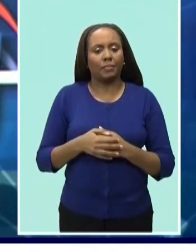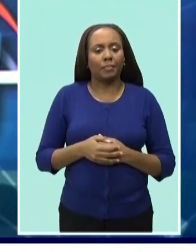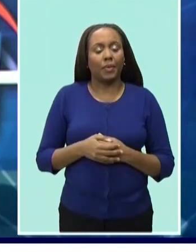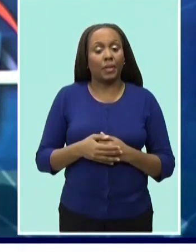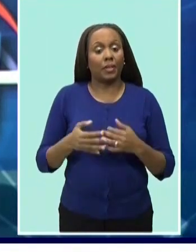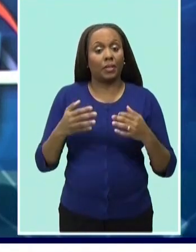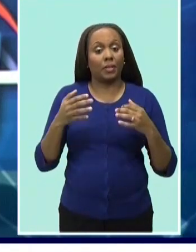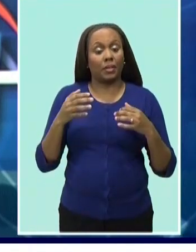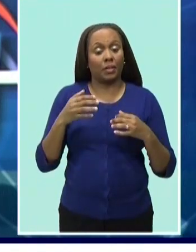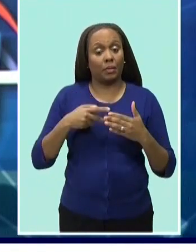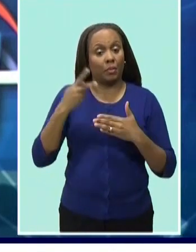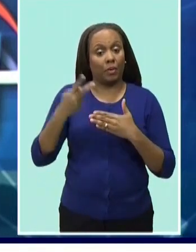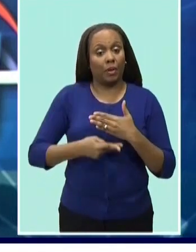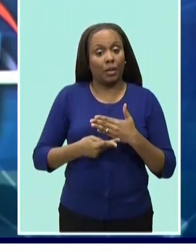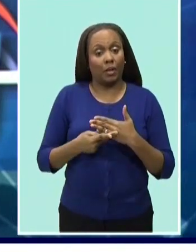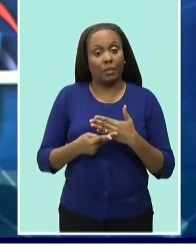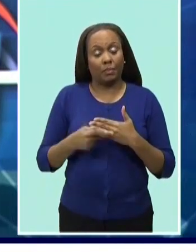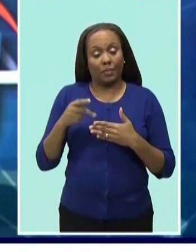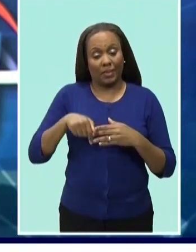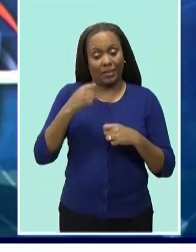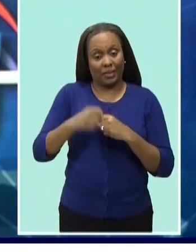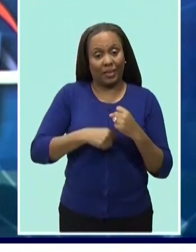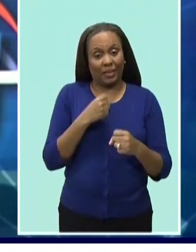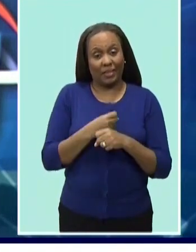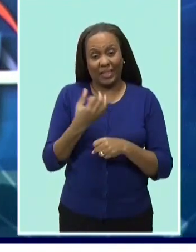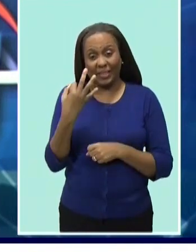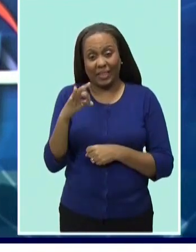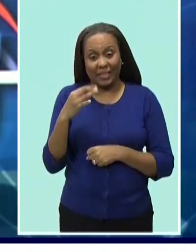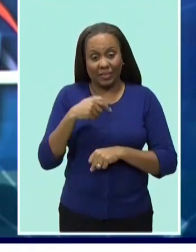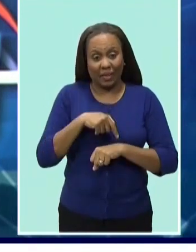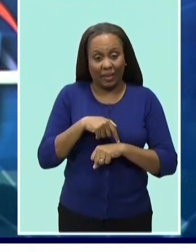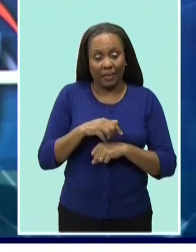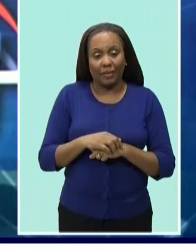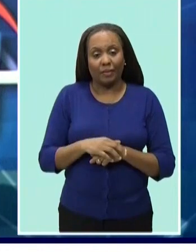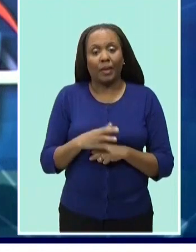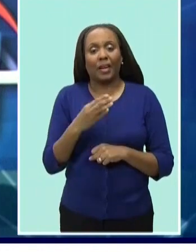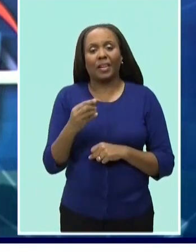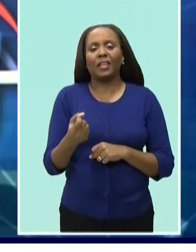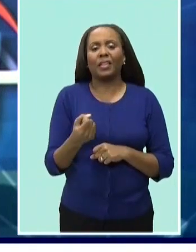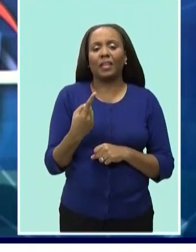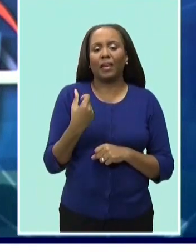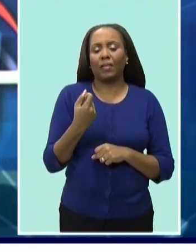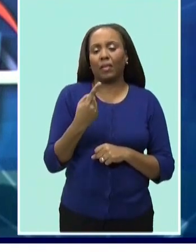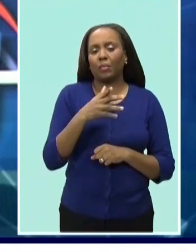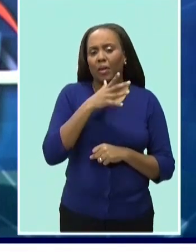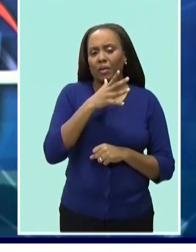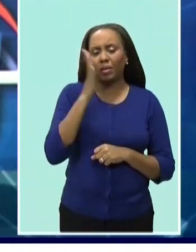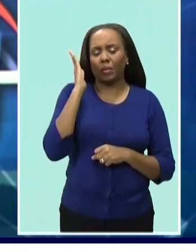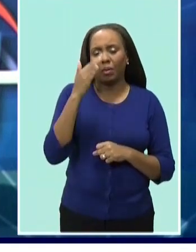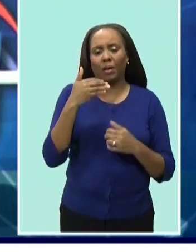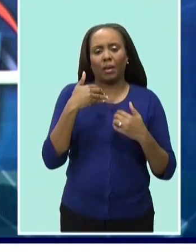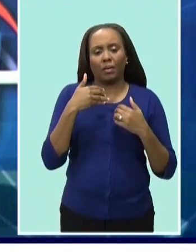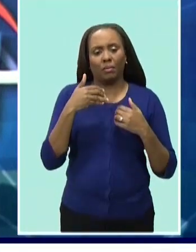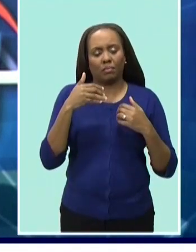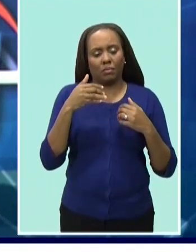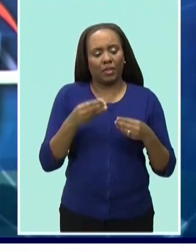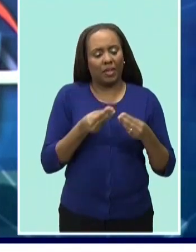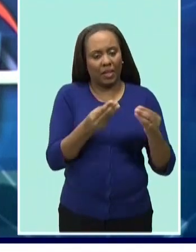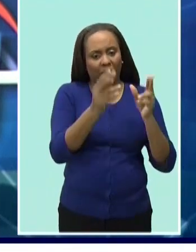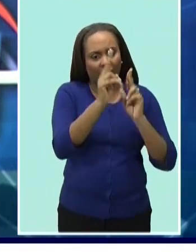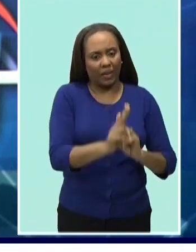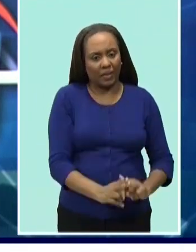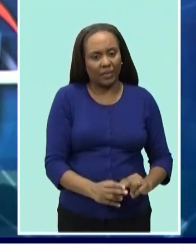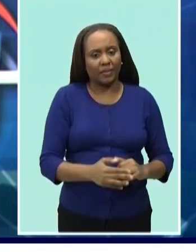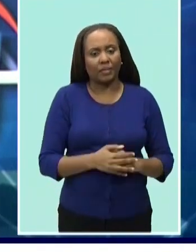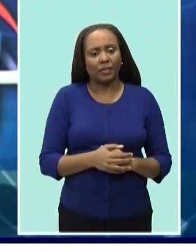You is now in its 19th year, and this time 11 mothers known for their community work will be honored. And while he highlighted the